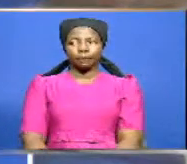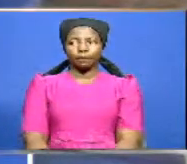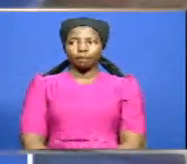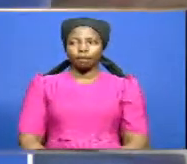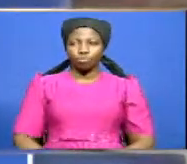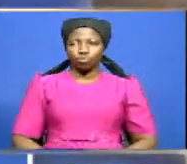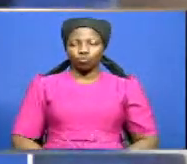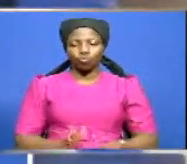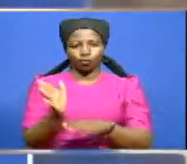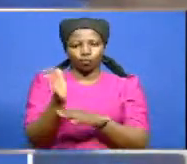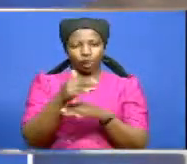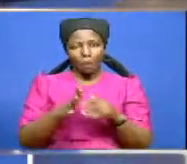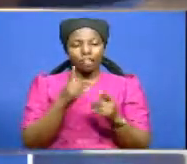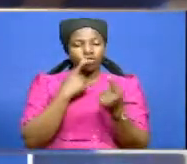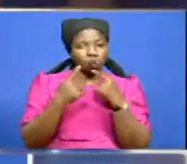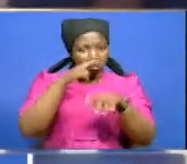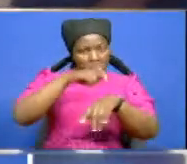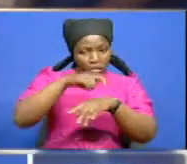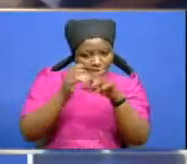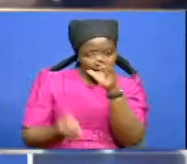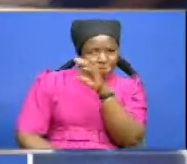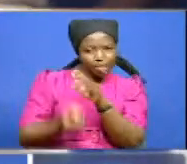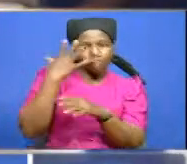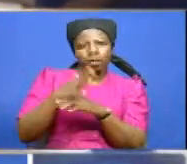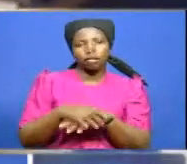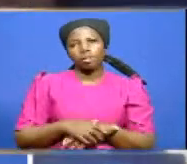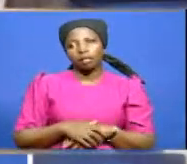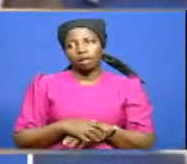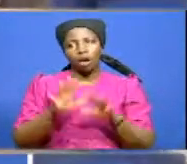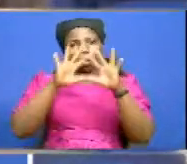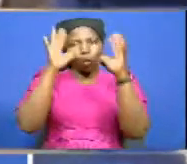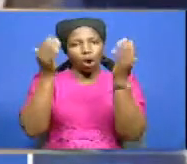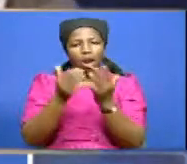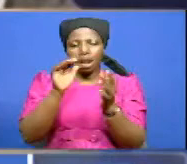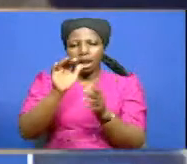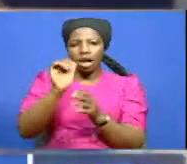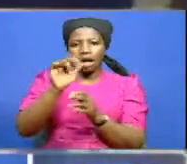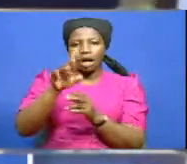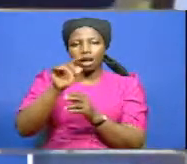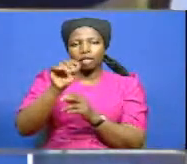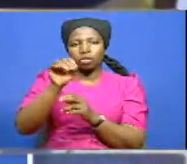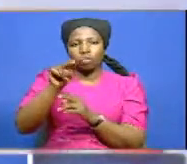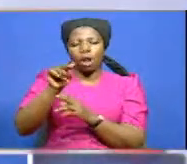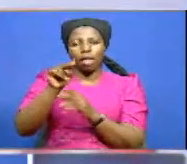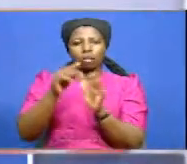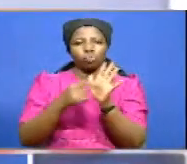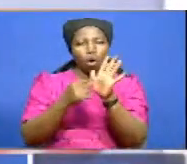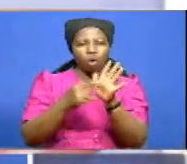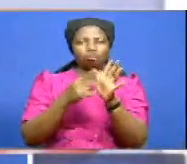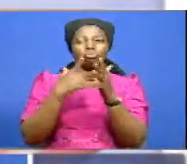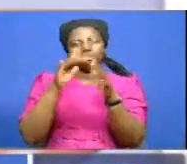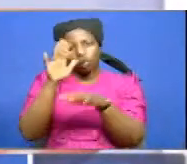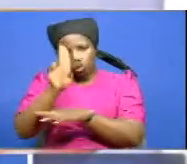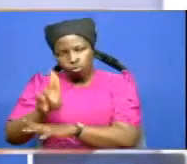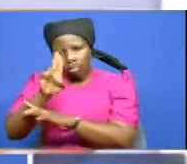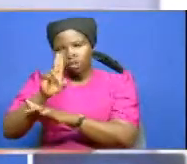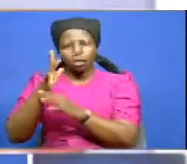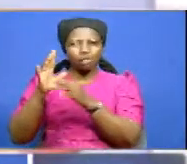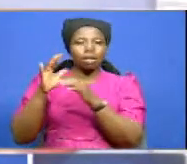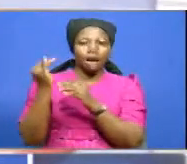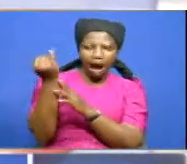The ambassador spoke during the launch of the World Cartoon Festival on applying art and culture in silencing the guns in